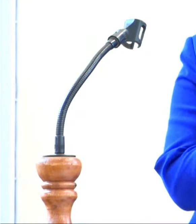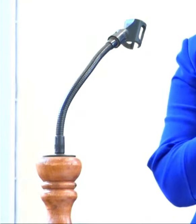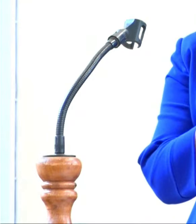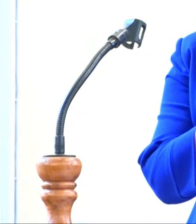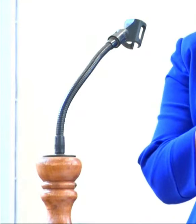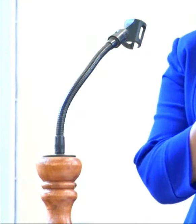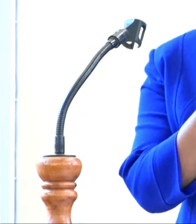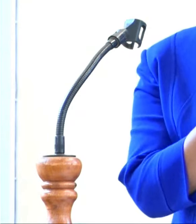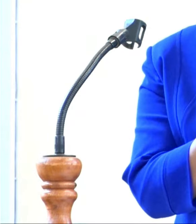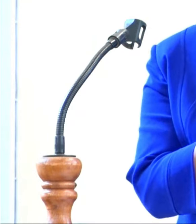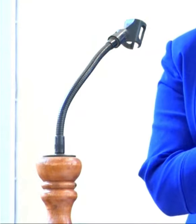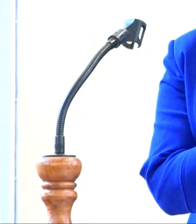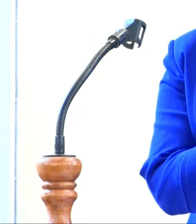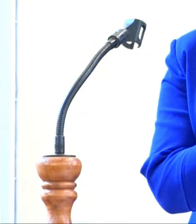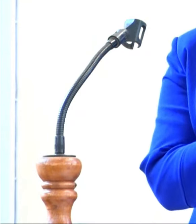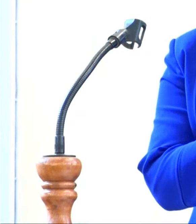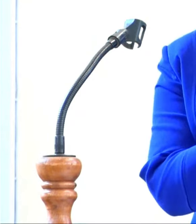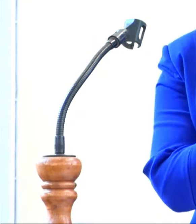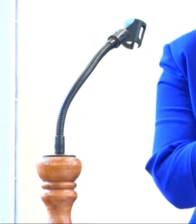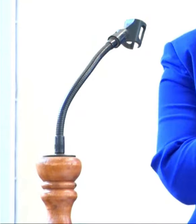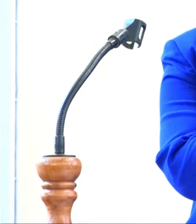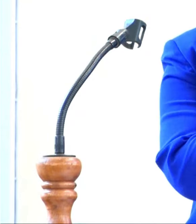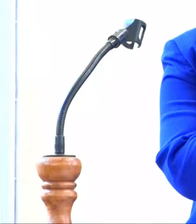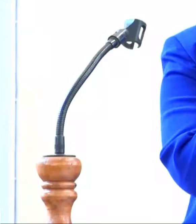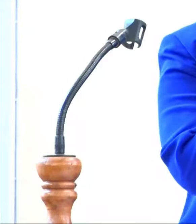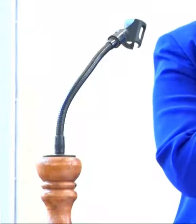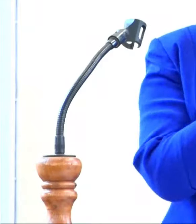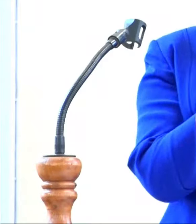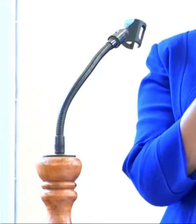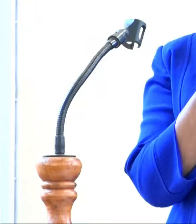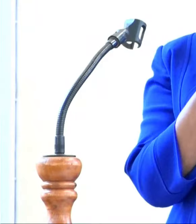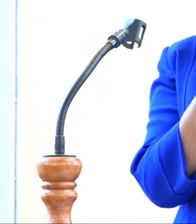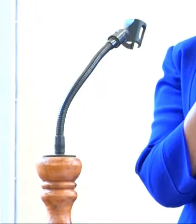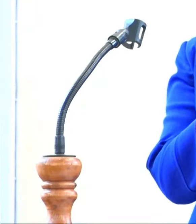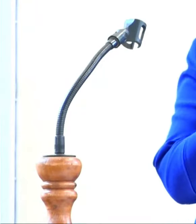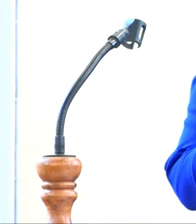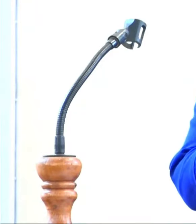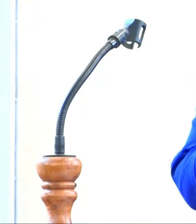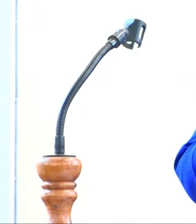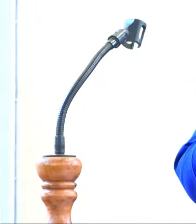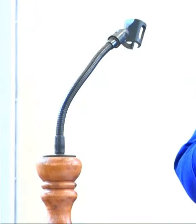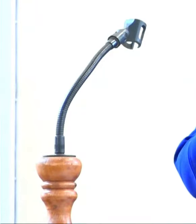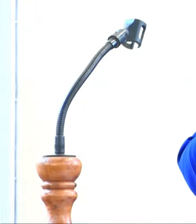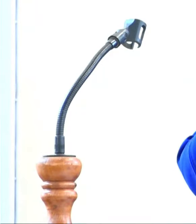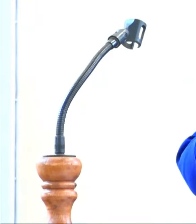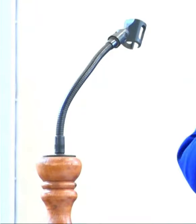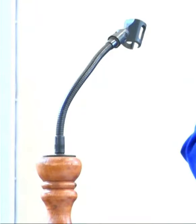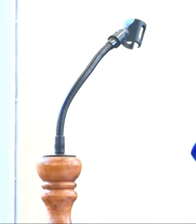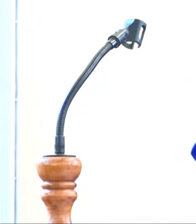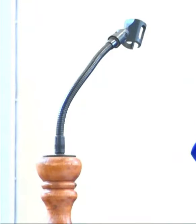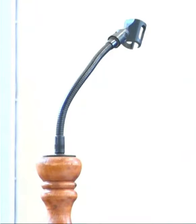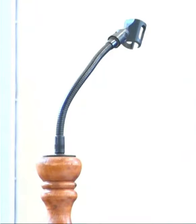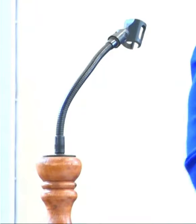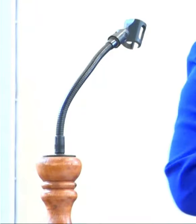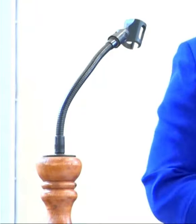them that you have not met, I'm Elosi Kadhomi, I'm born again, and I continue to thank God. And the Women's Guild have given us a